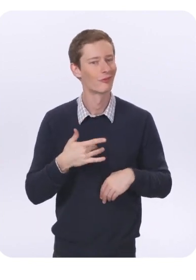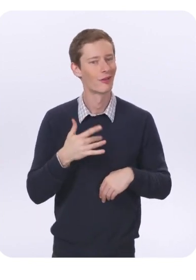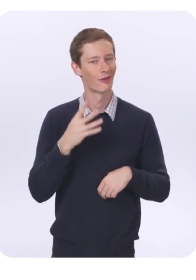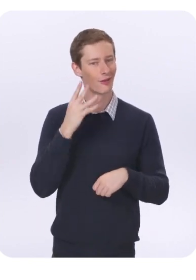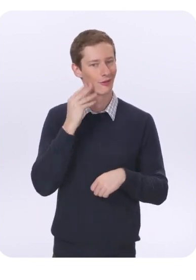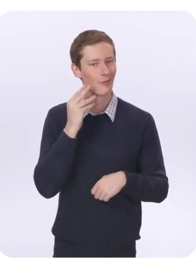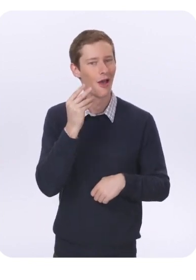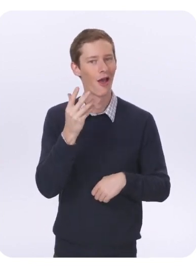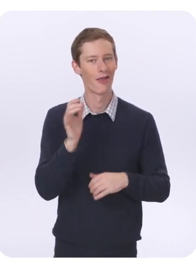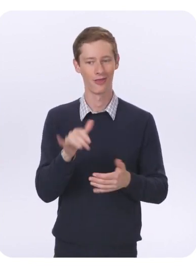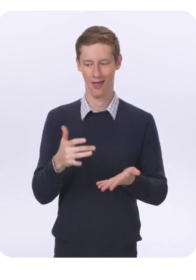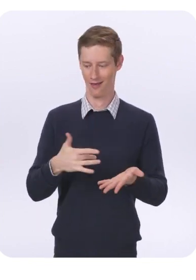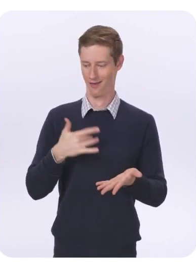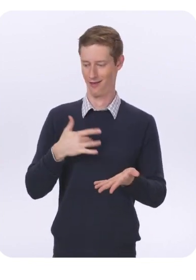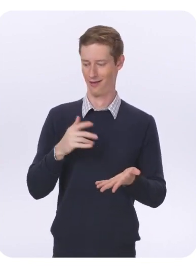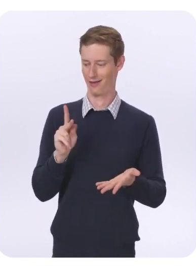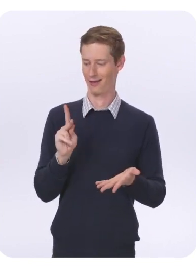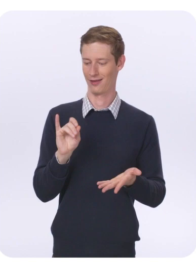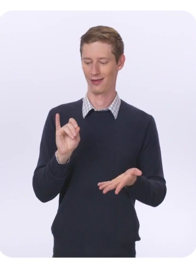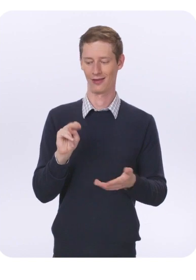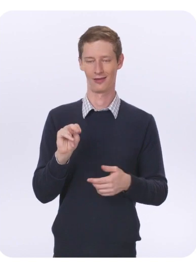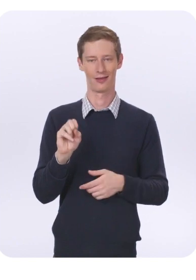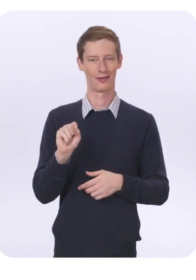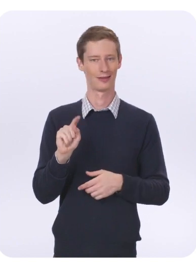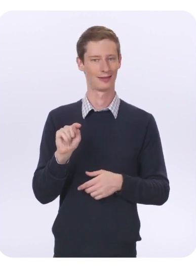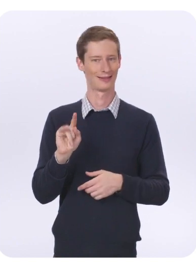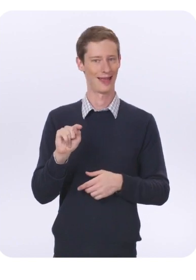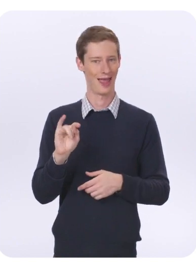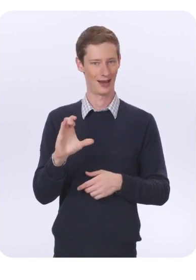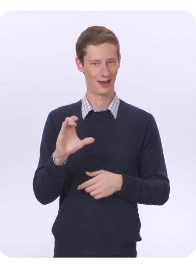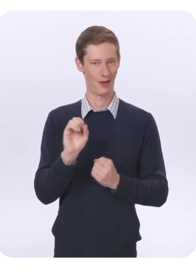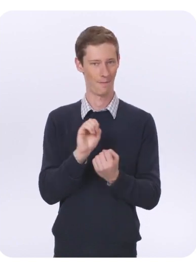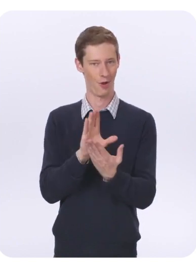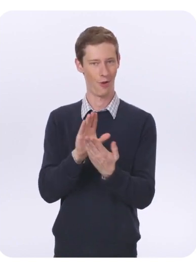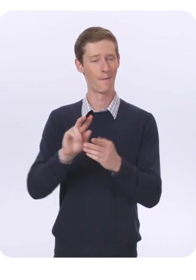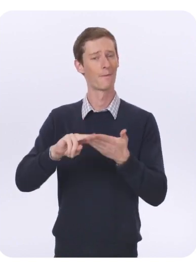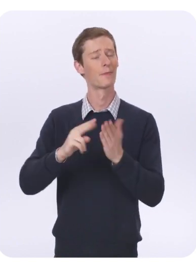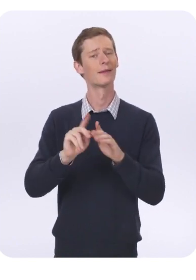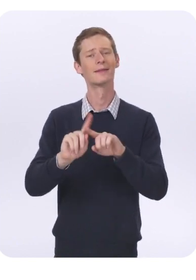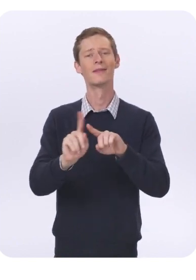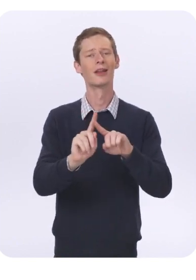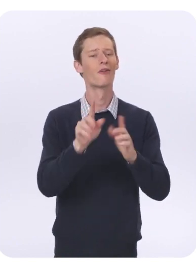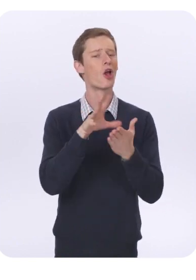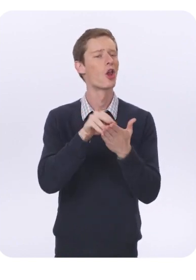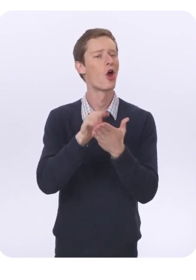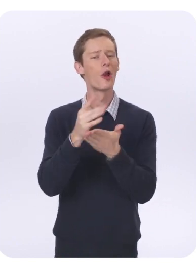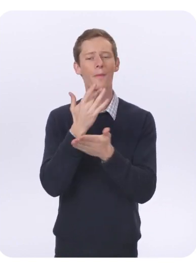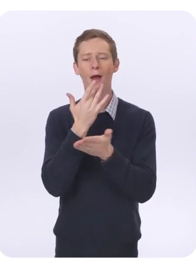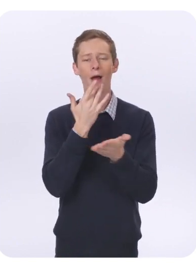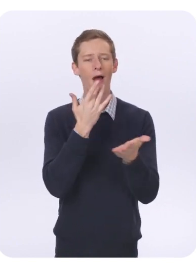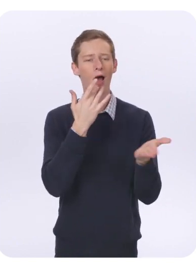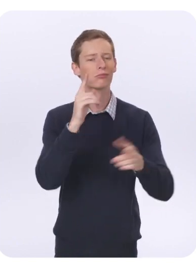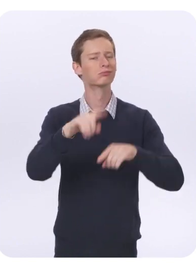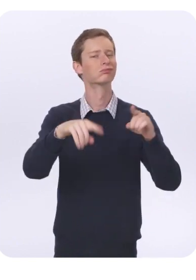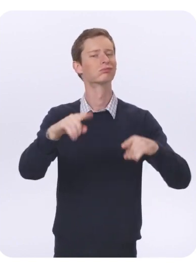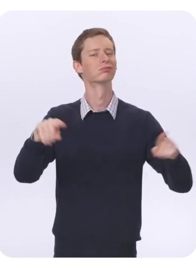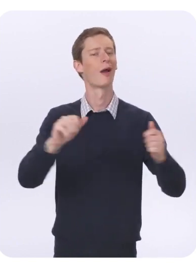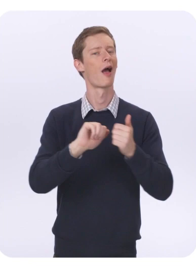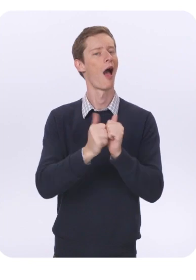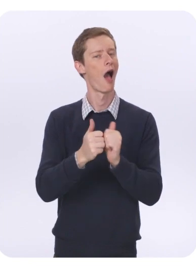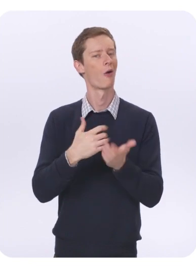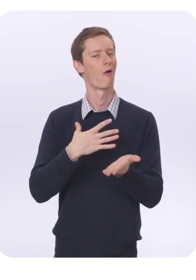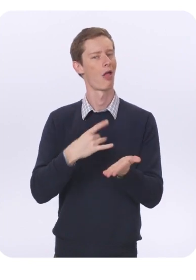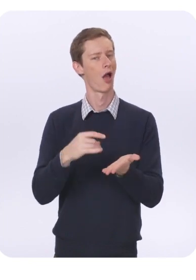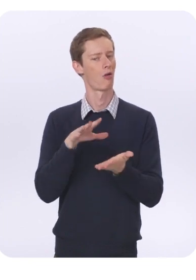a kinesthetic learning approach, a great way to reach different people with all kinds of preferences about how they like to learn things